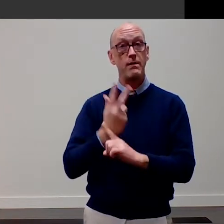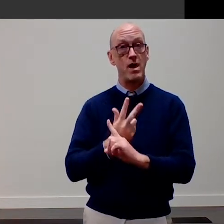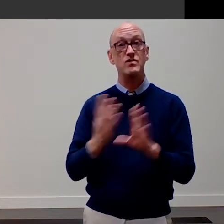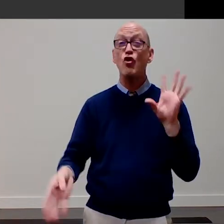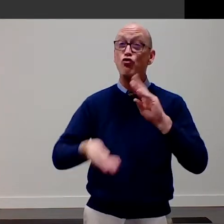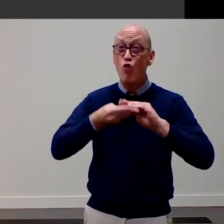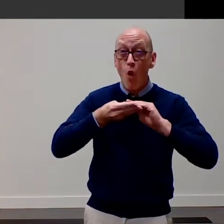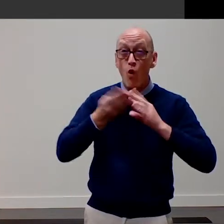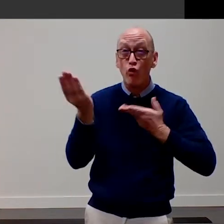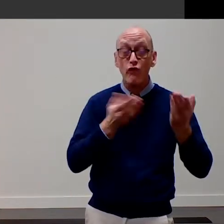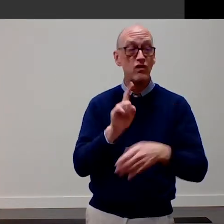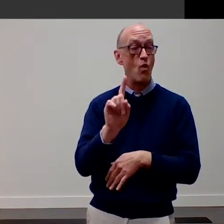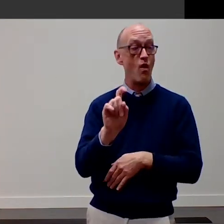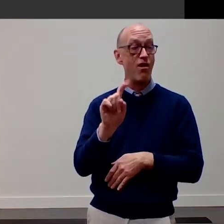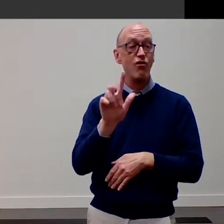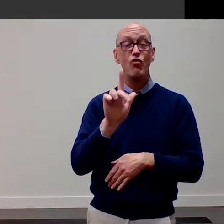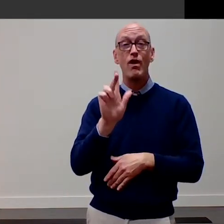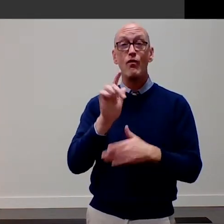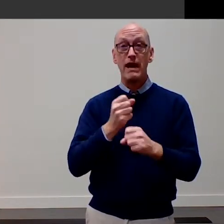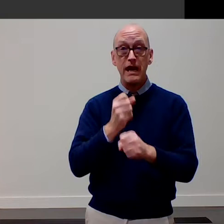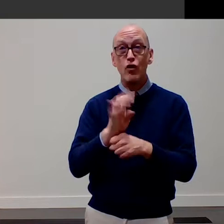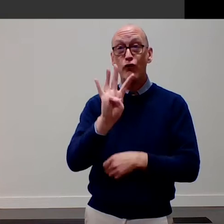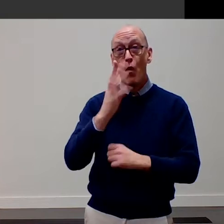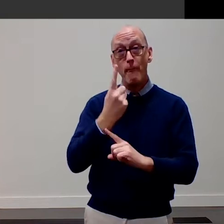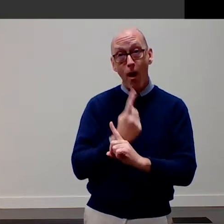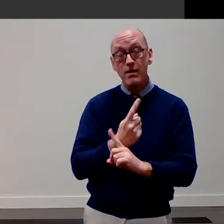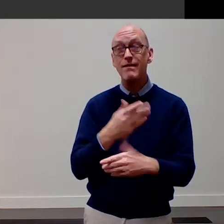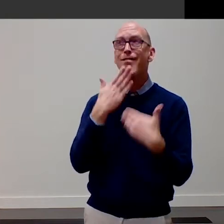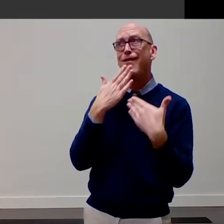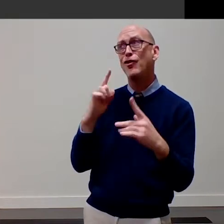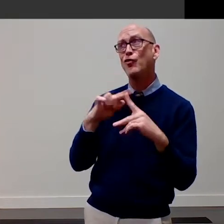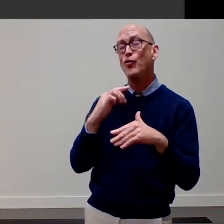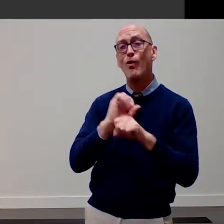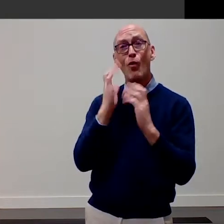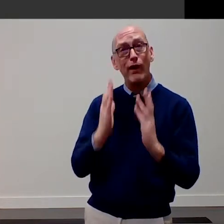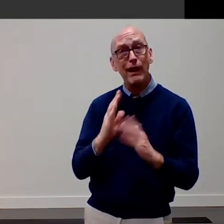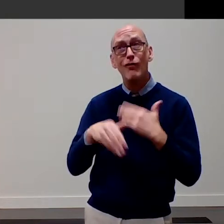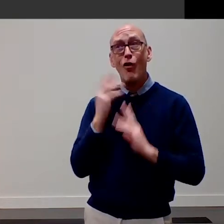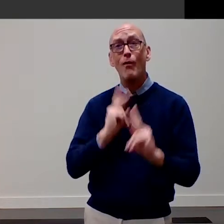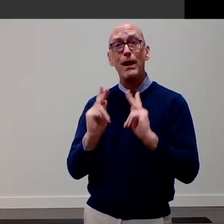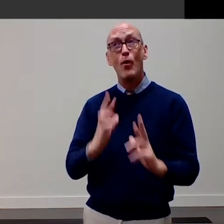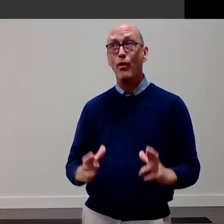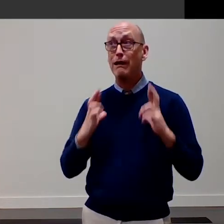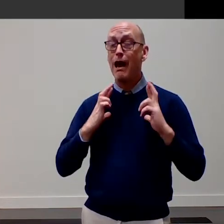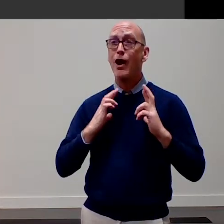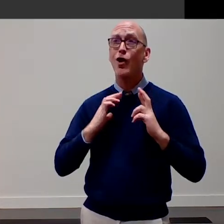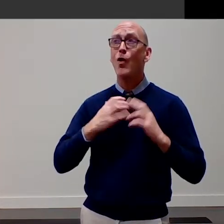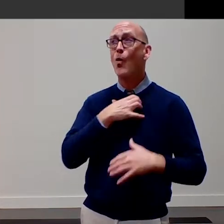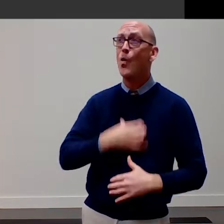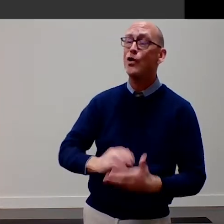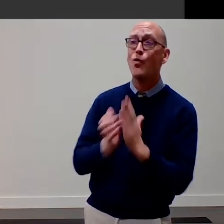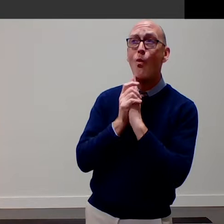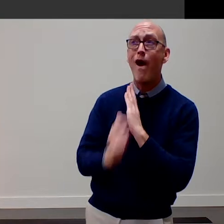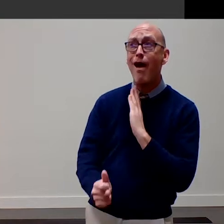years and 4 months. So again, thank you to our employees and those who have retired. We wish them well.